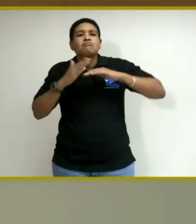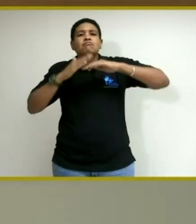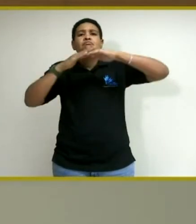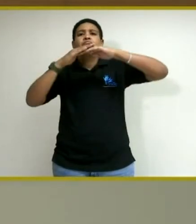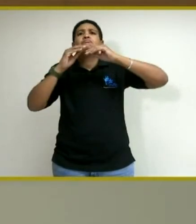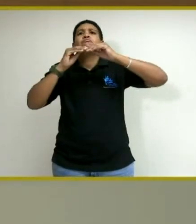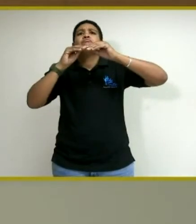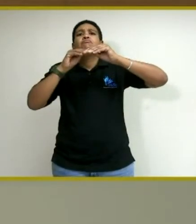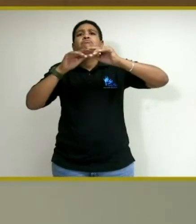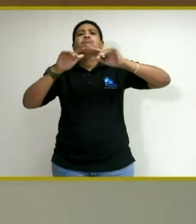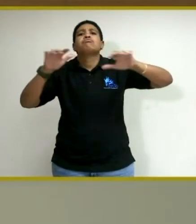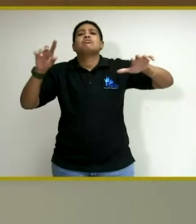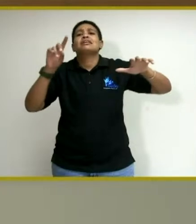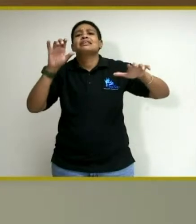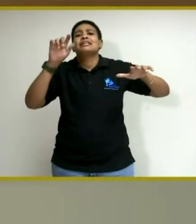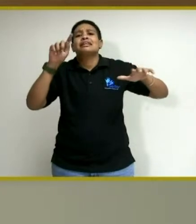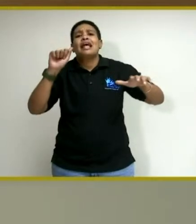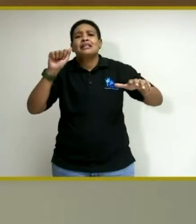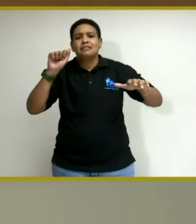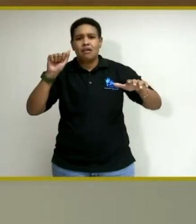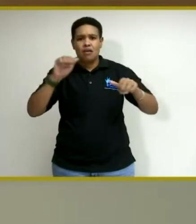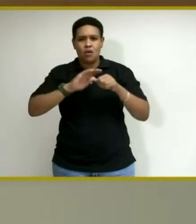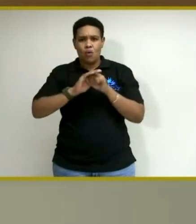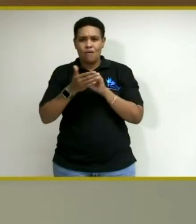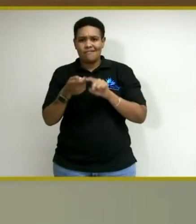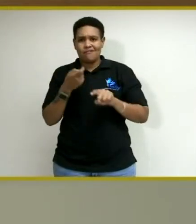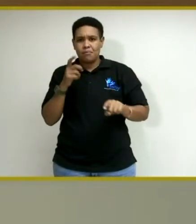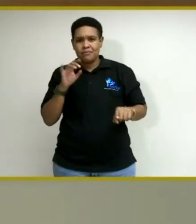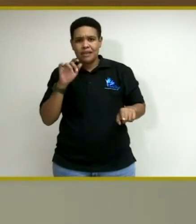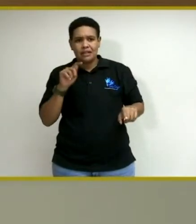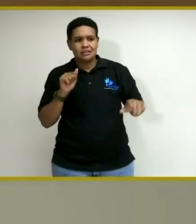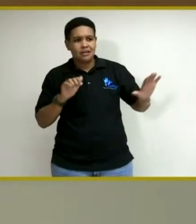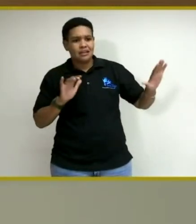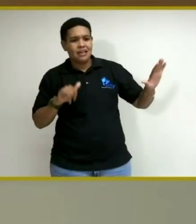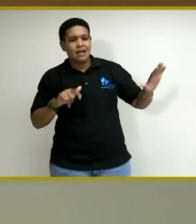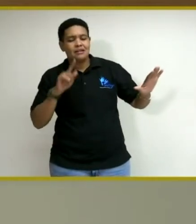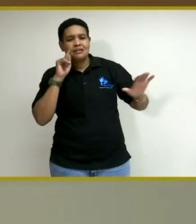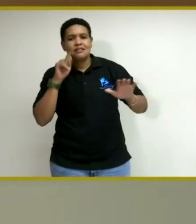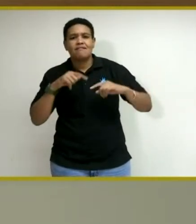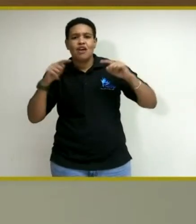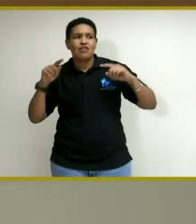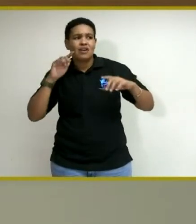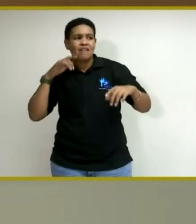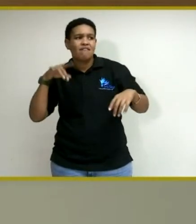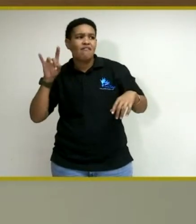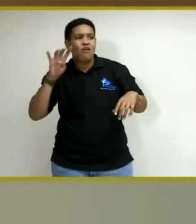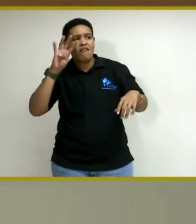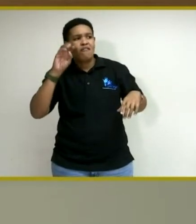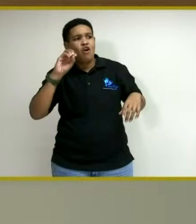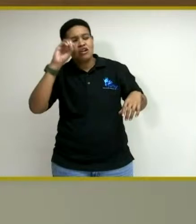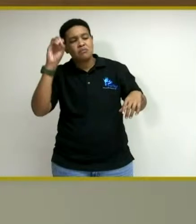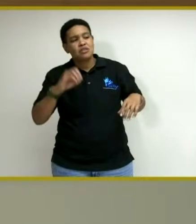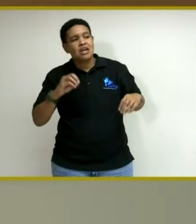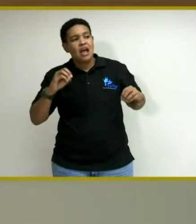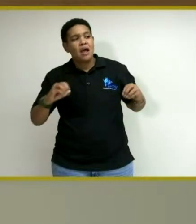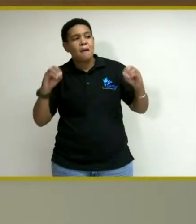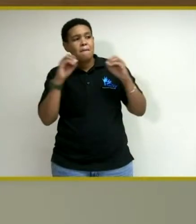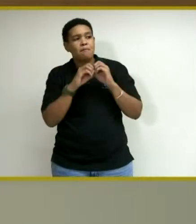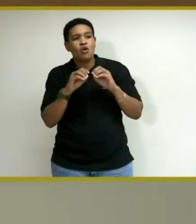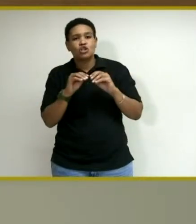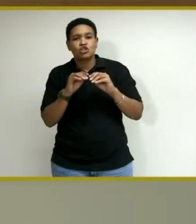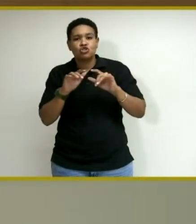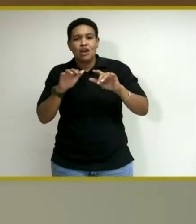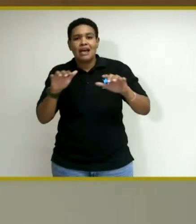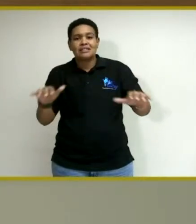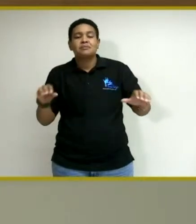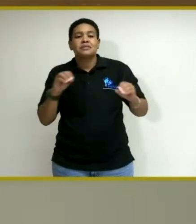in the spread of this variant. This variant has been found to be 40% more transmissible